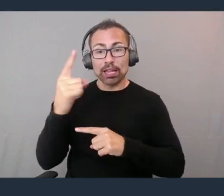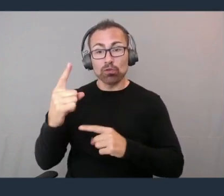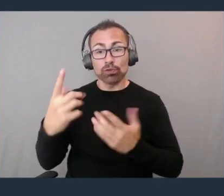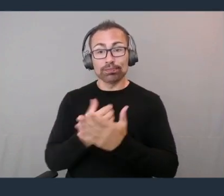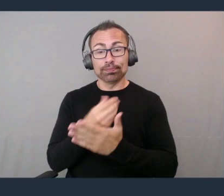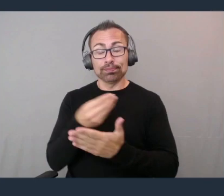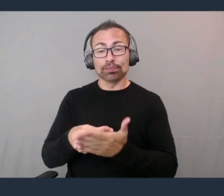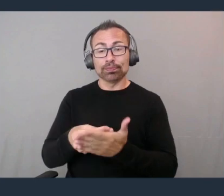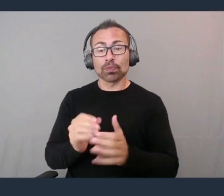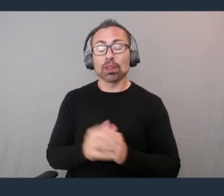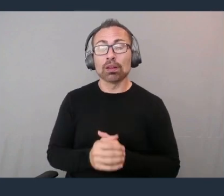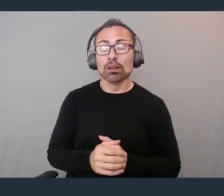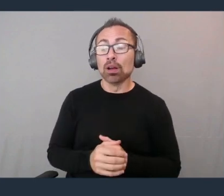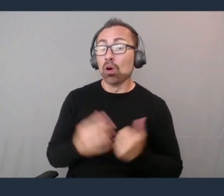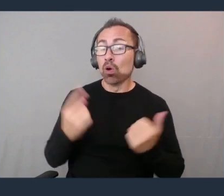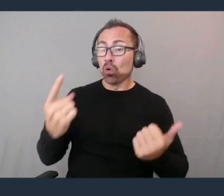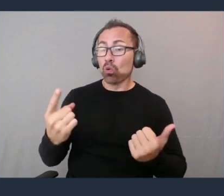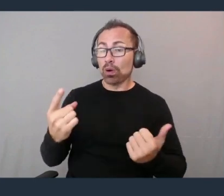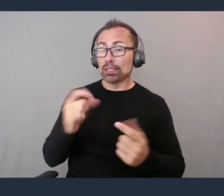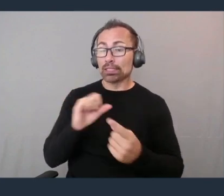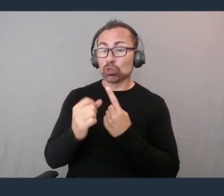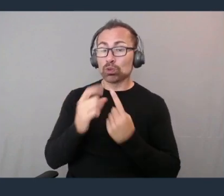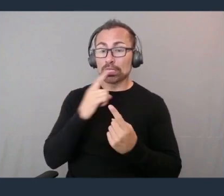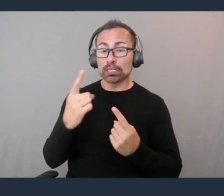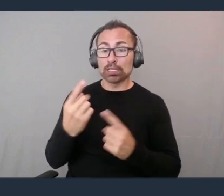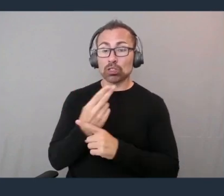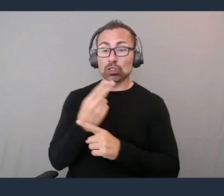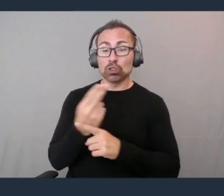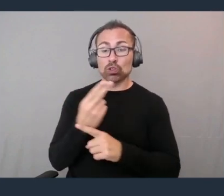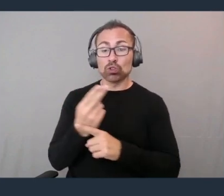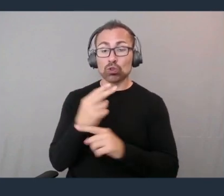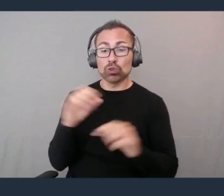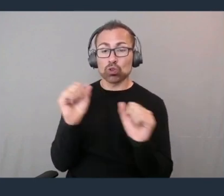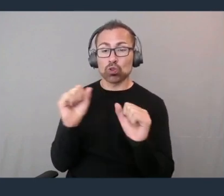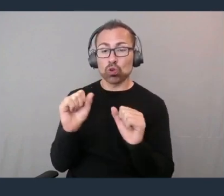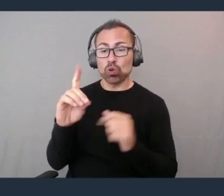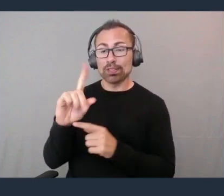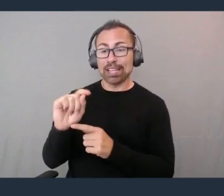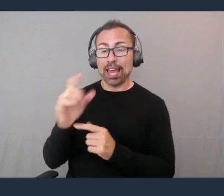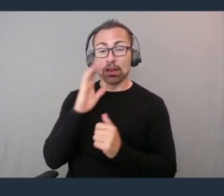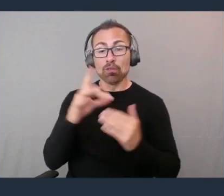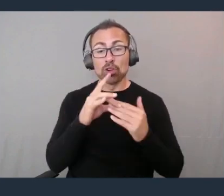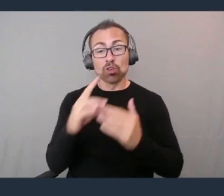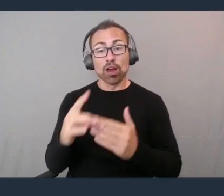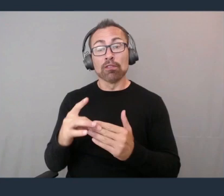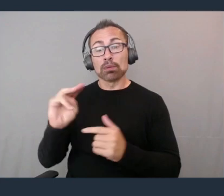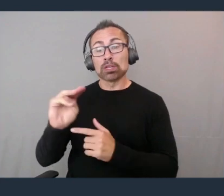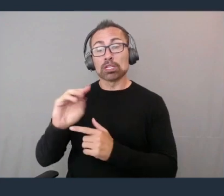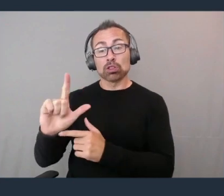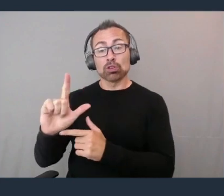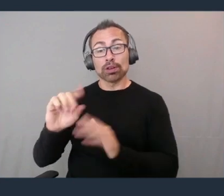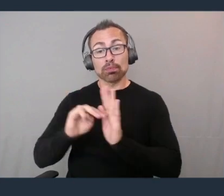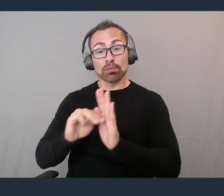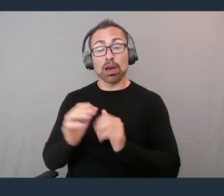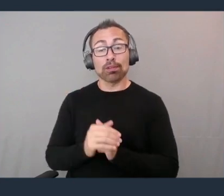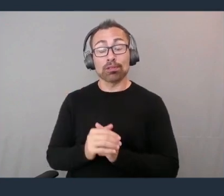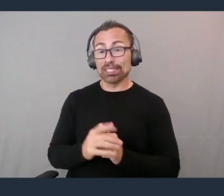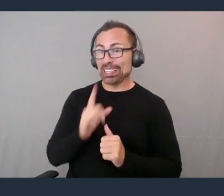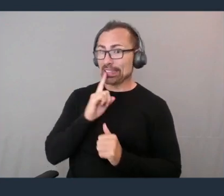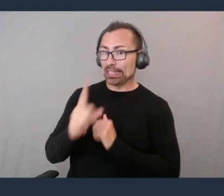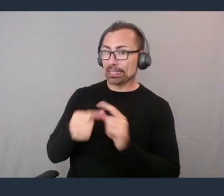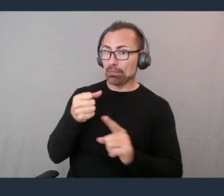cases today is to use cold data for driving machine learning models. Machine learning is now making an impact across every